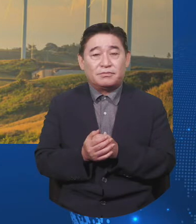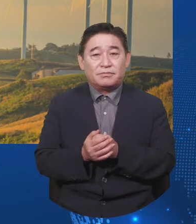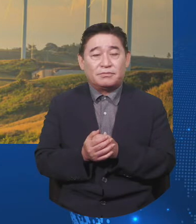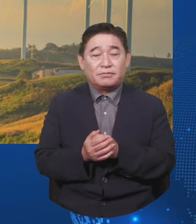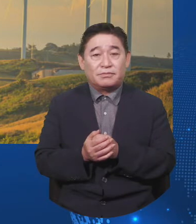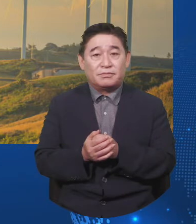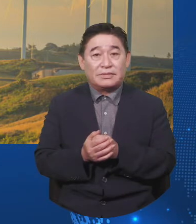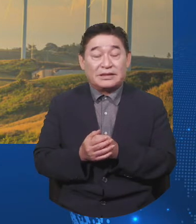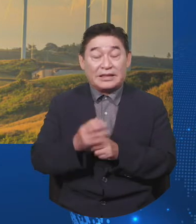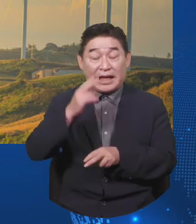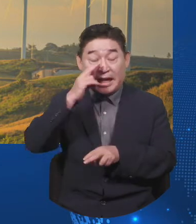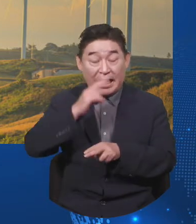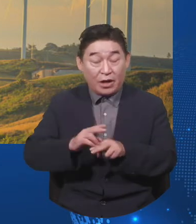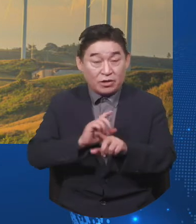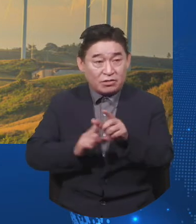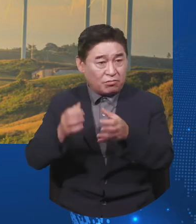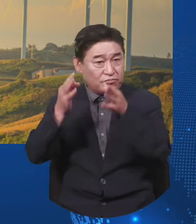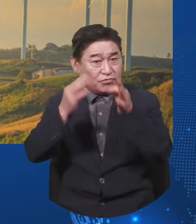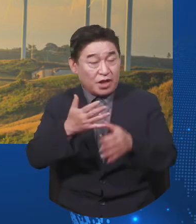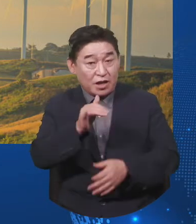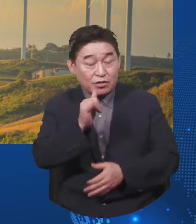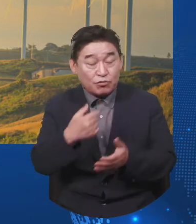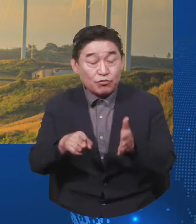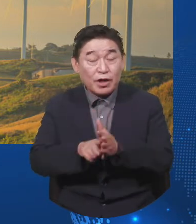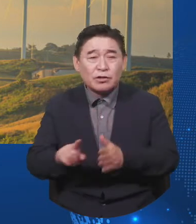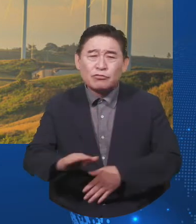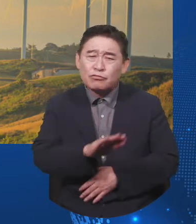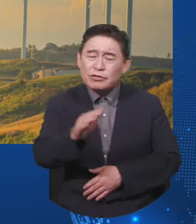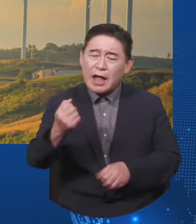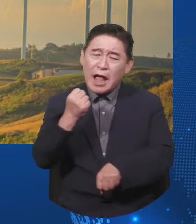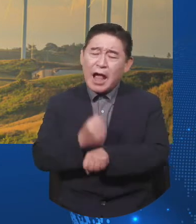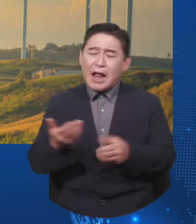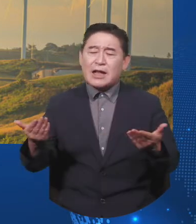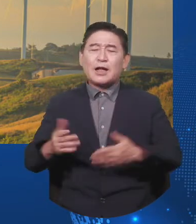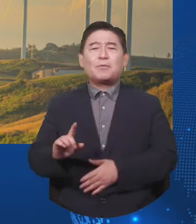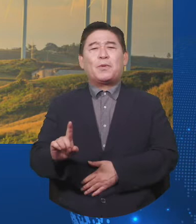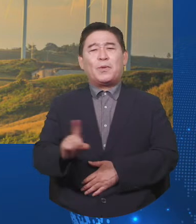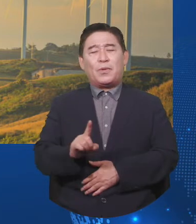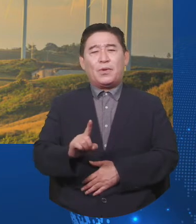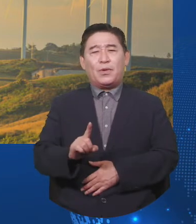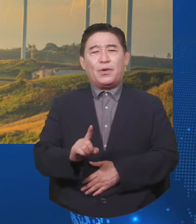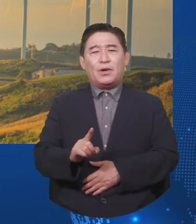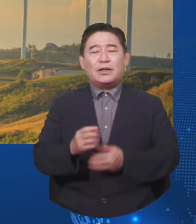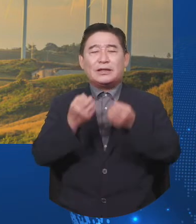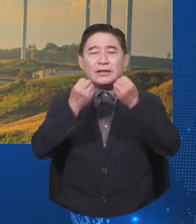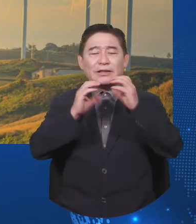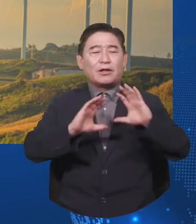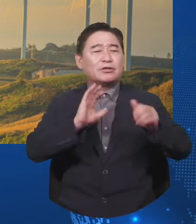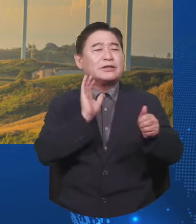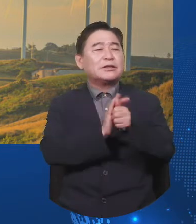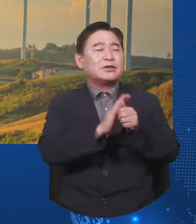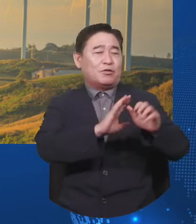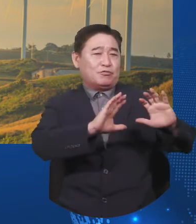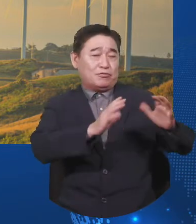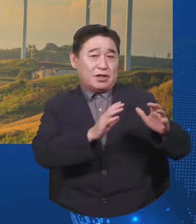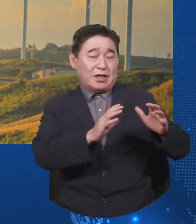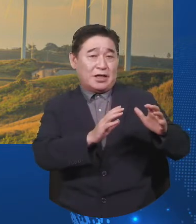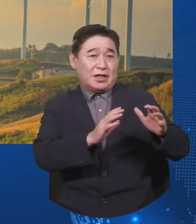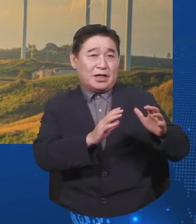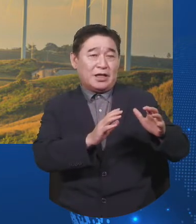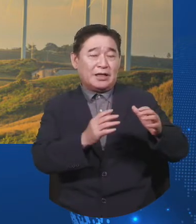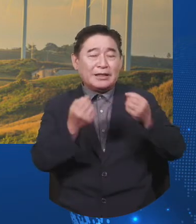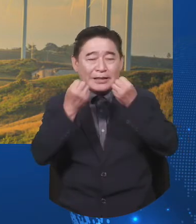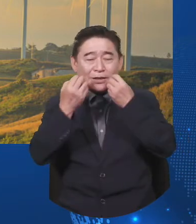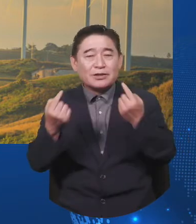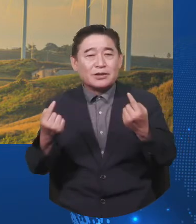in the world? Can we learn from emerging donors and innovative practices like impact funds to